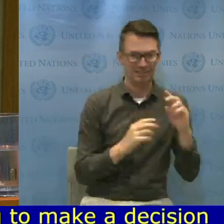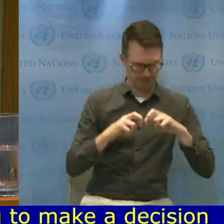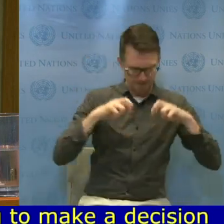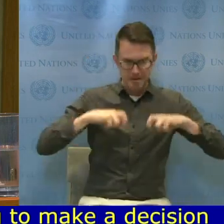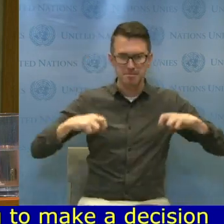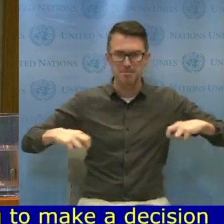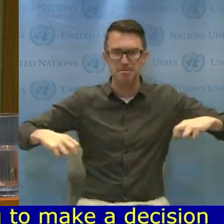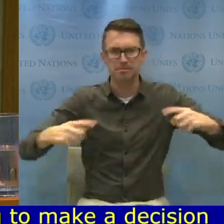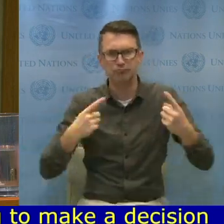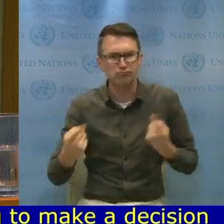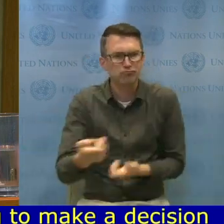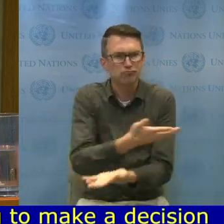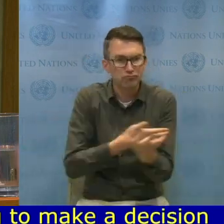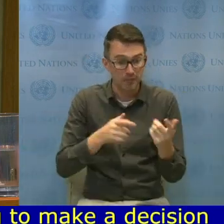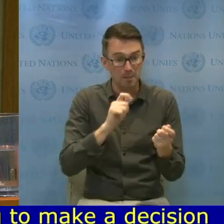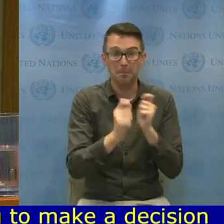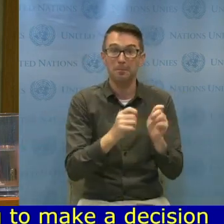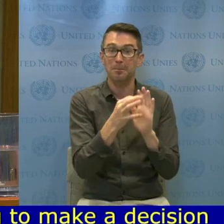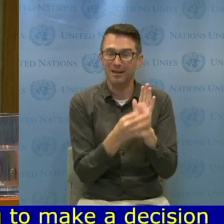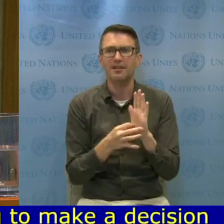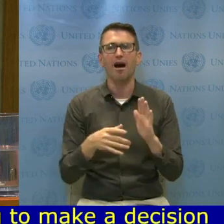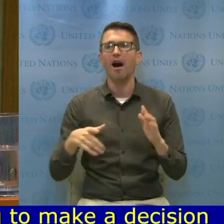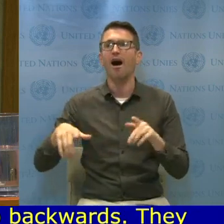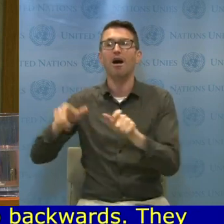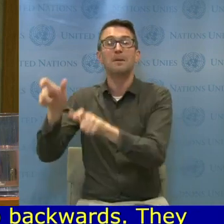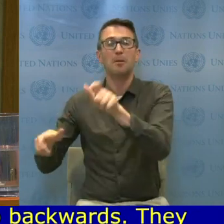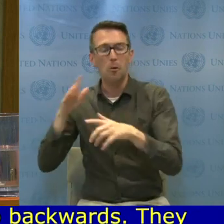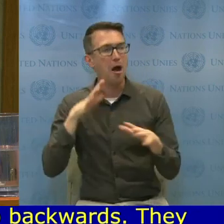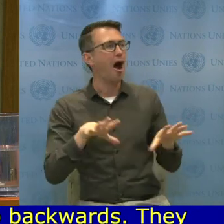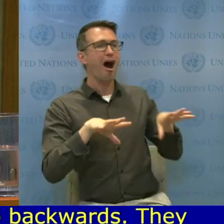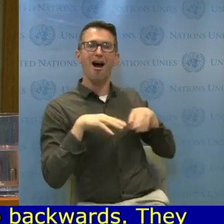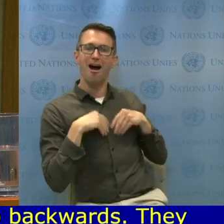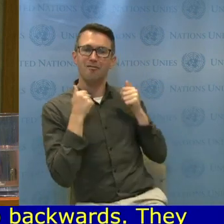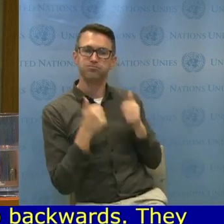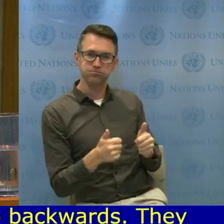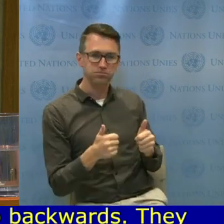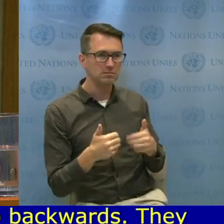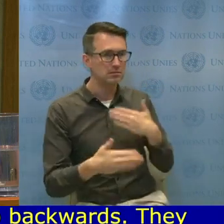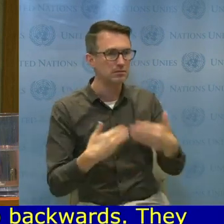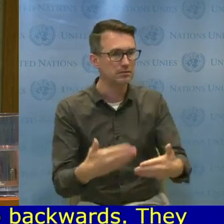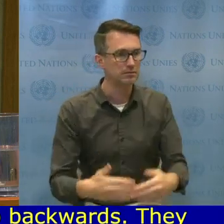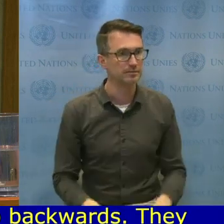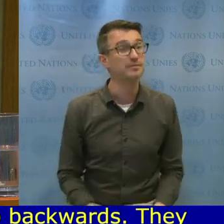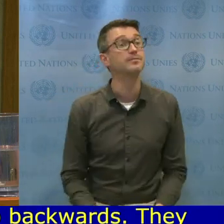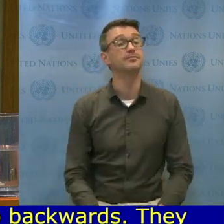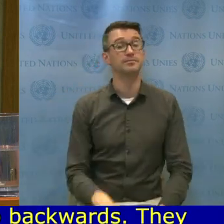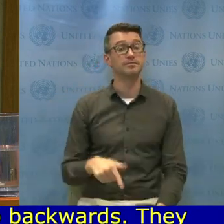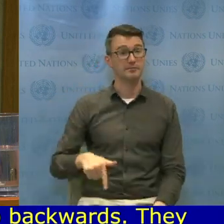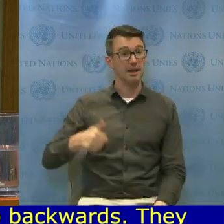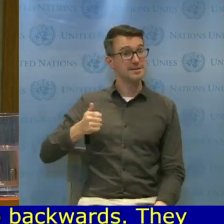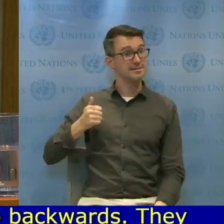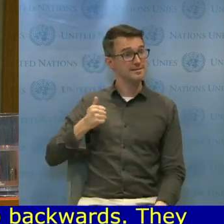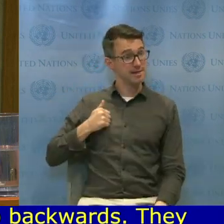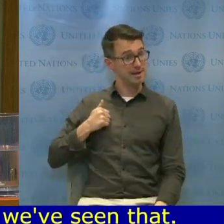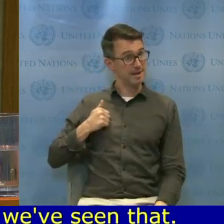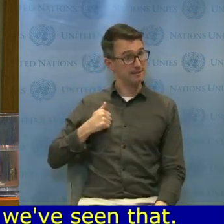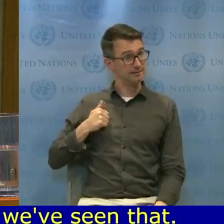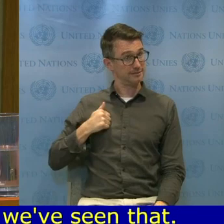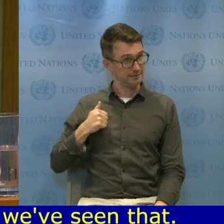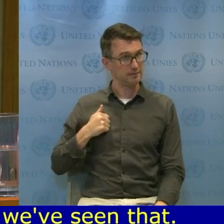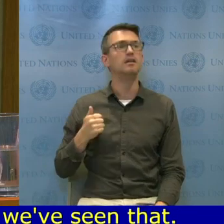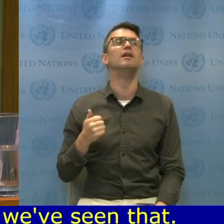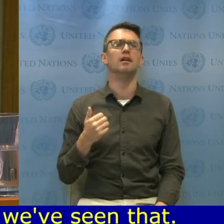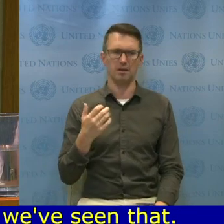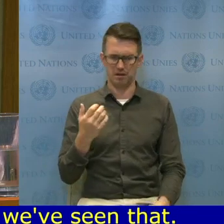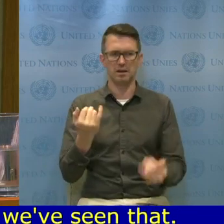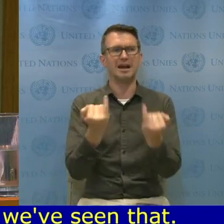is, while Canada has closed some of its institutions, we still struggle as a country of